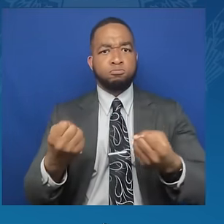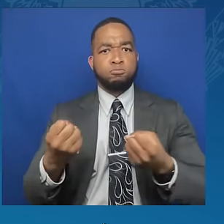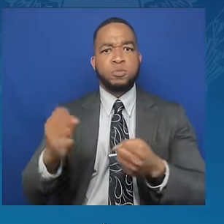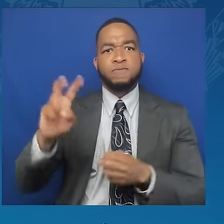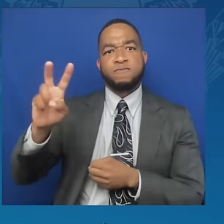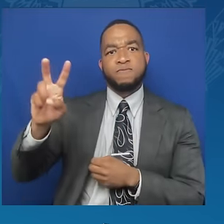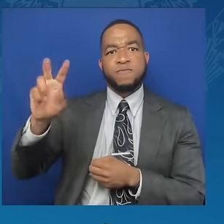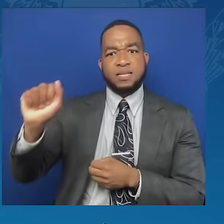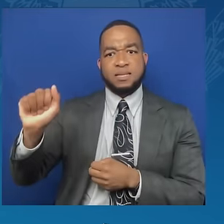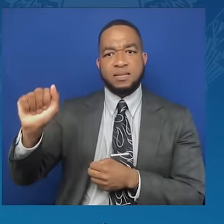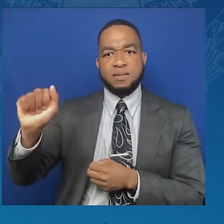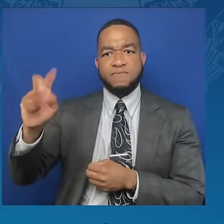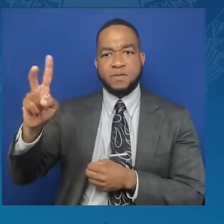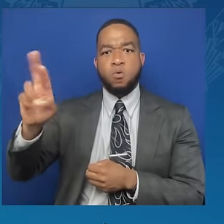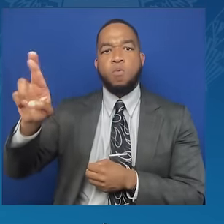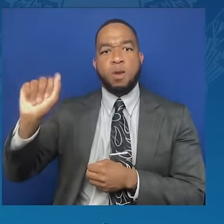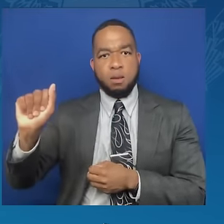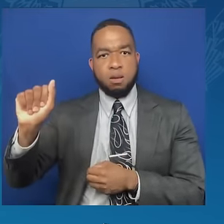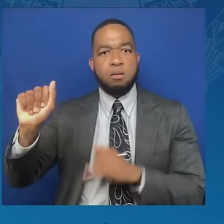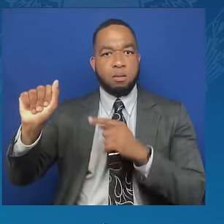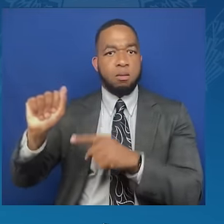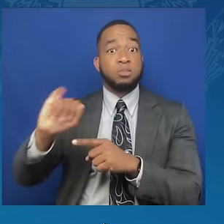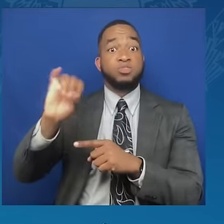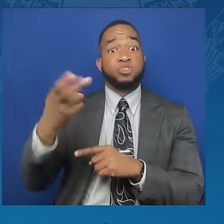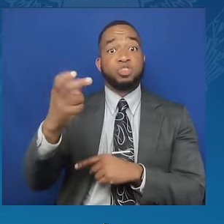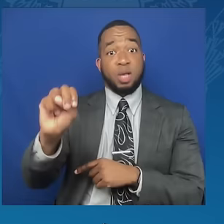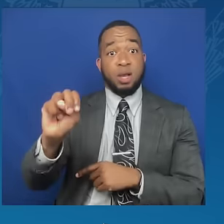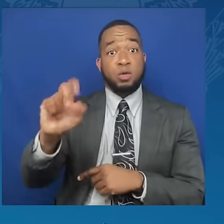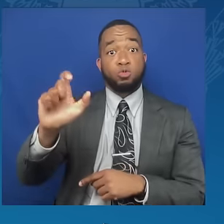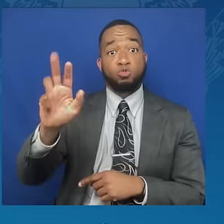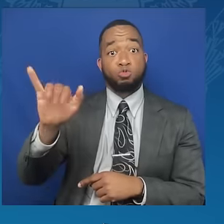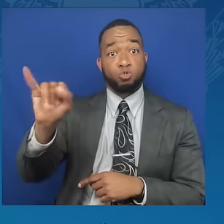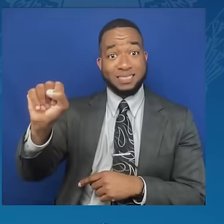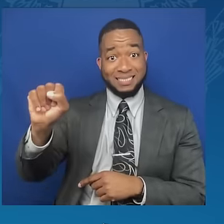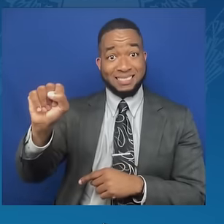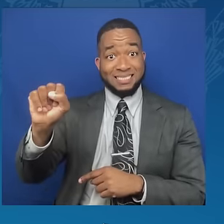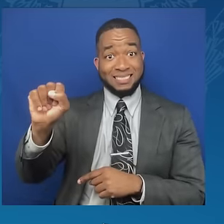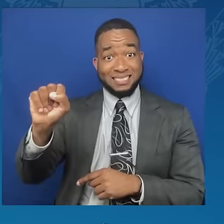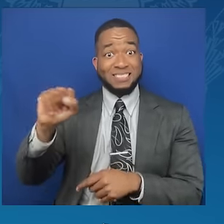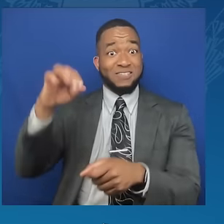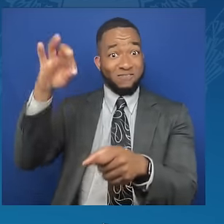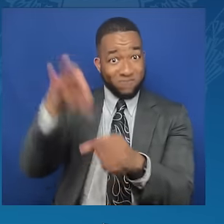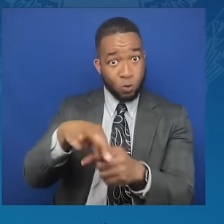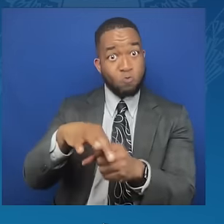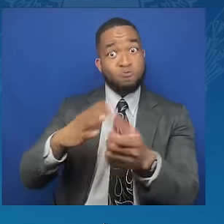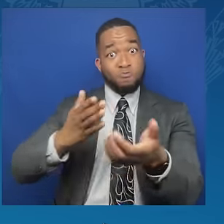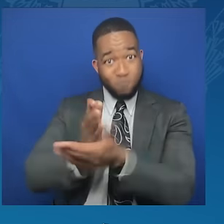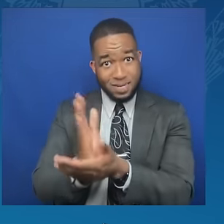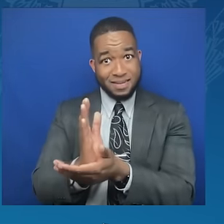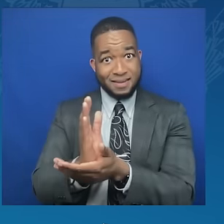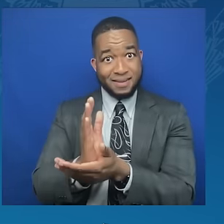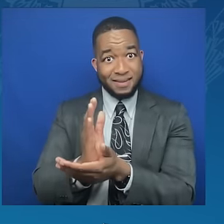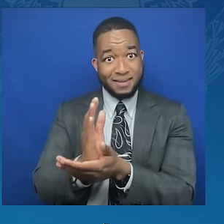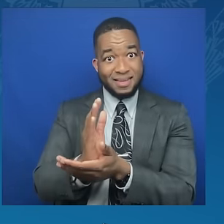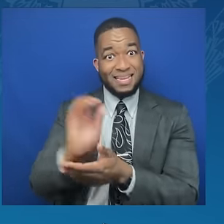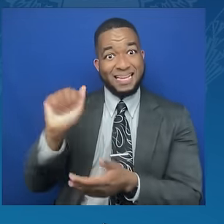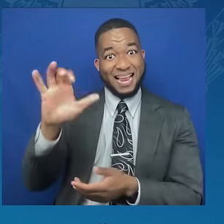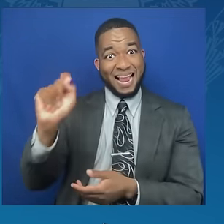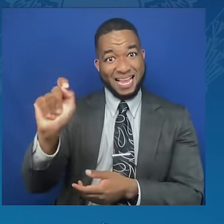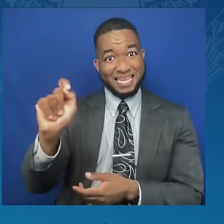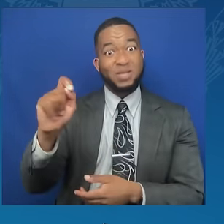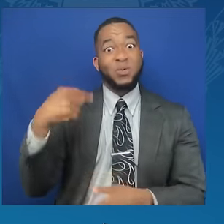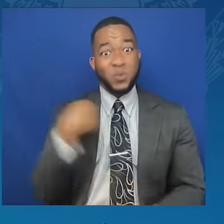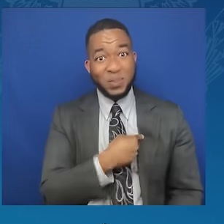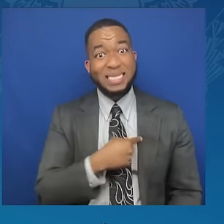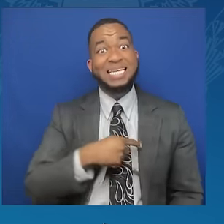need to pass it now. It needs to be signed into law now. When do we need it? We need it